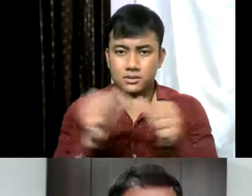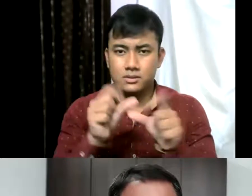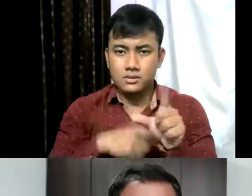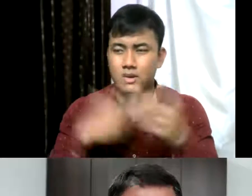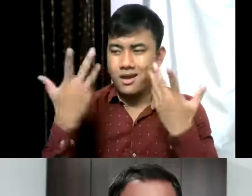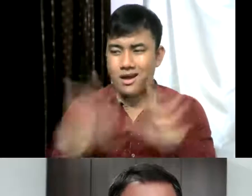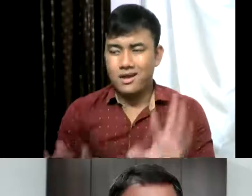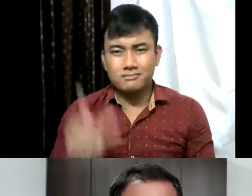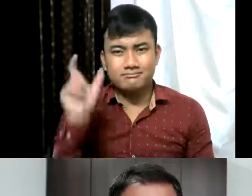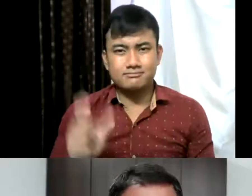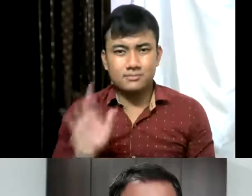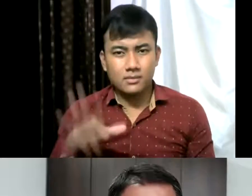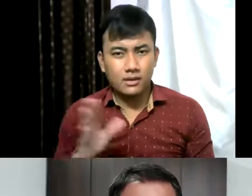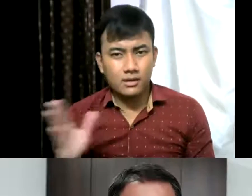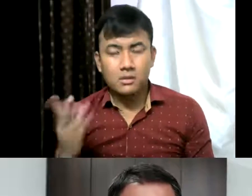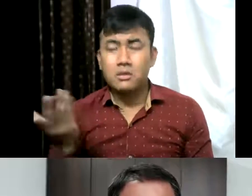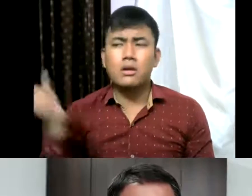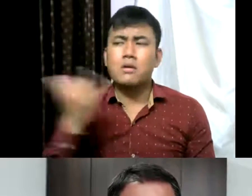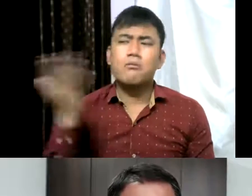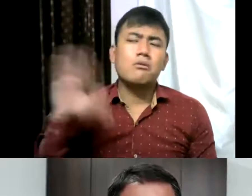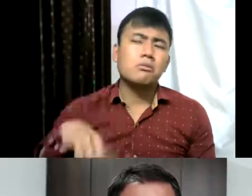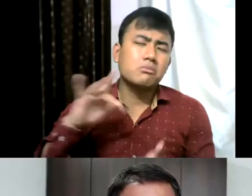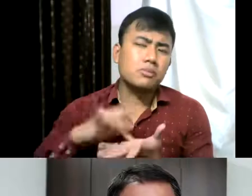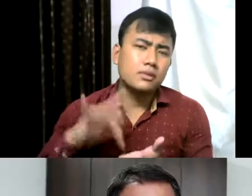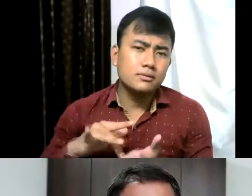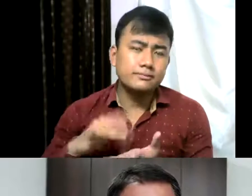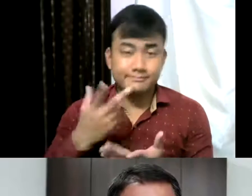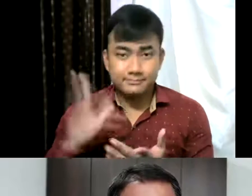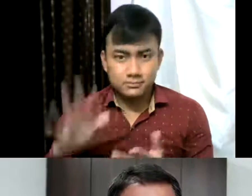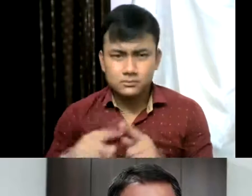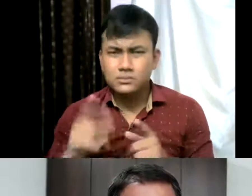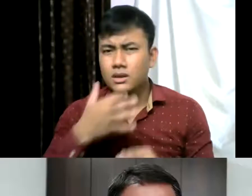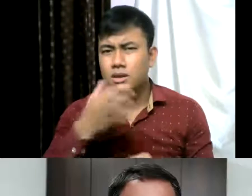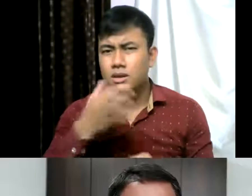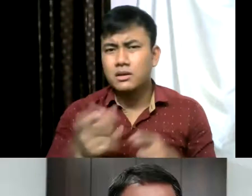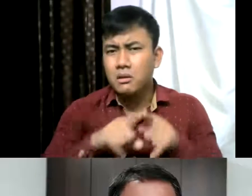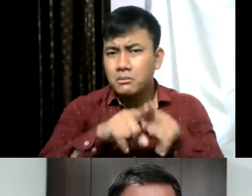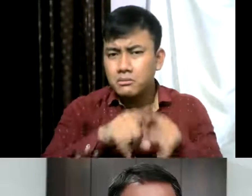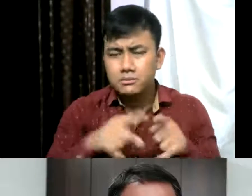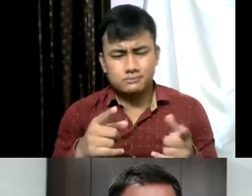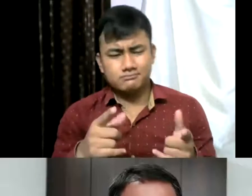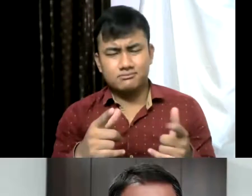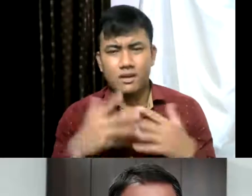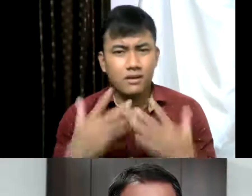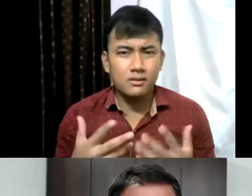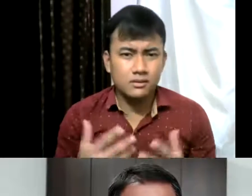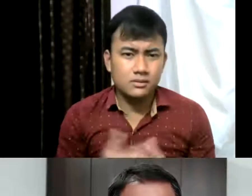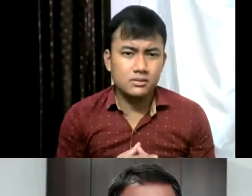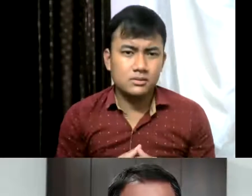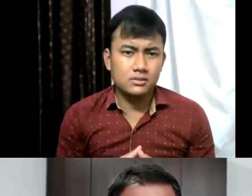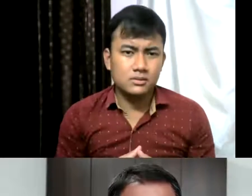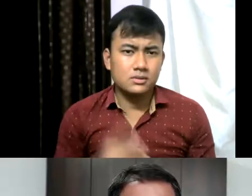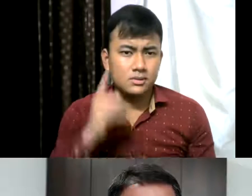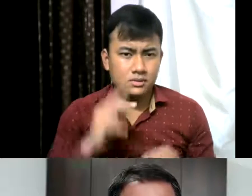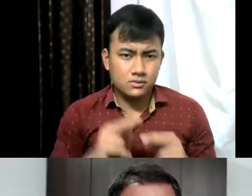which those definitional categories come from. How would they renegotiate when you have to be forced